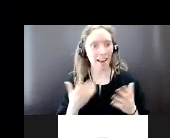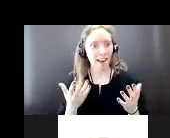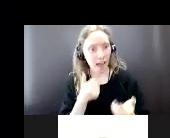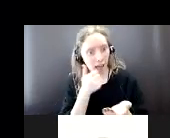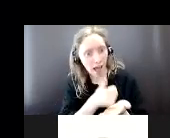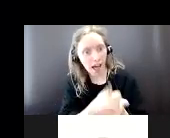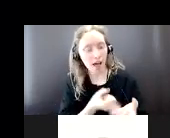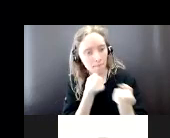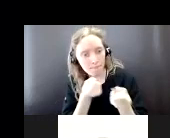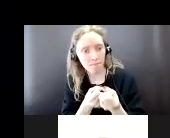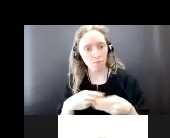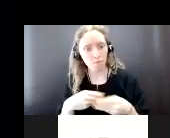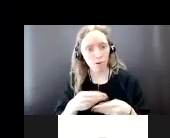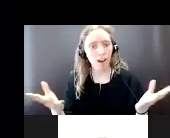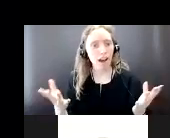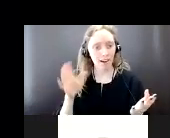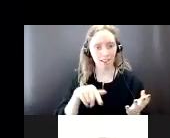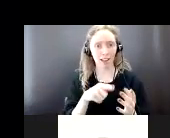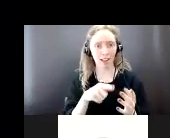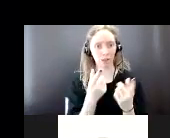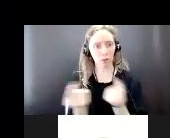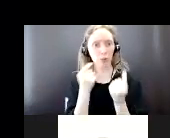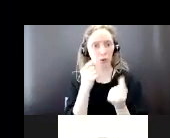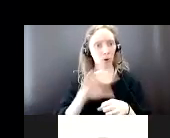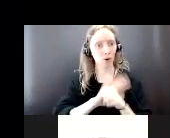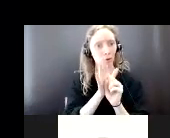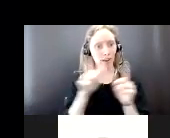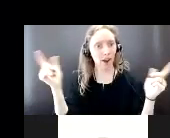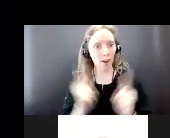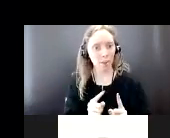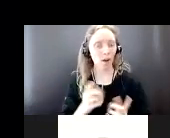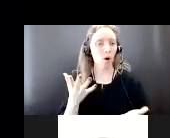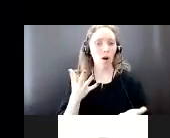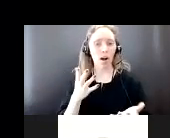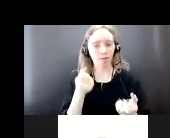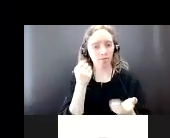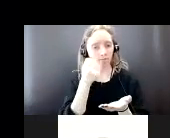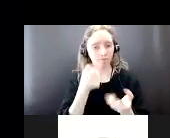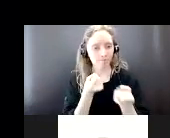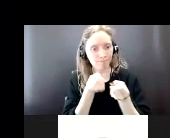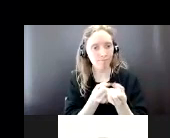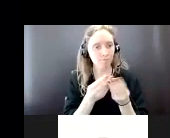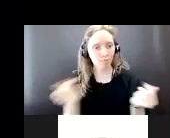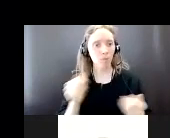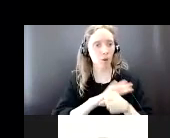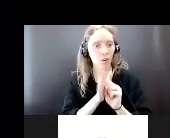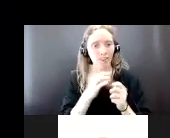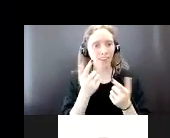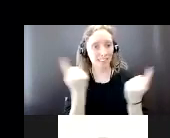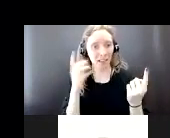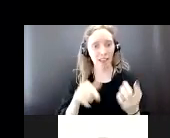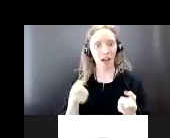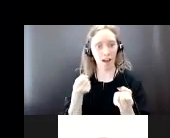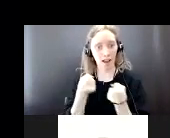take advantage of whatever is happening in the current environment to try and get you to participate in their fraudulent